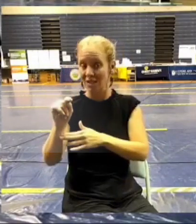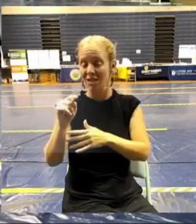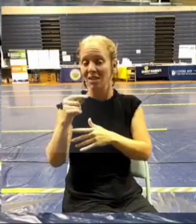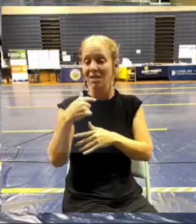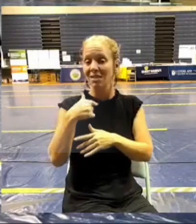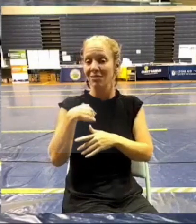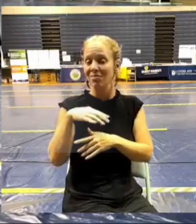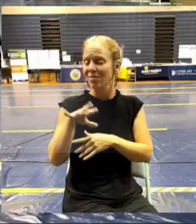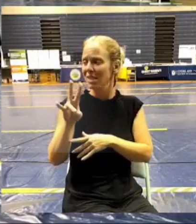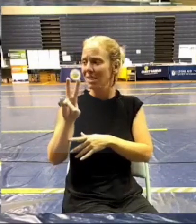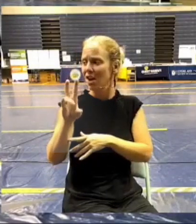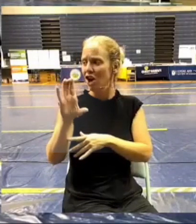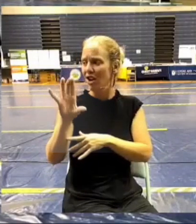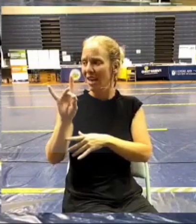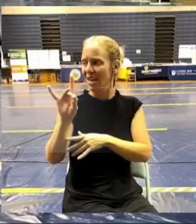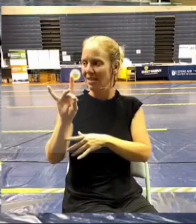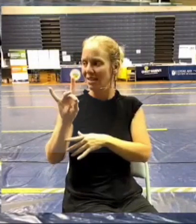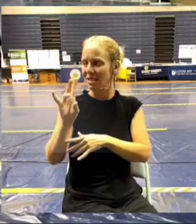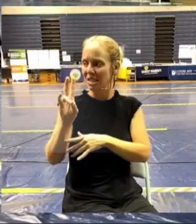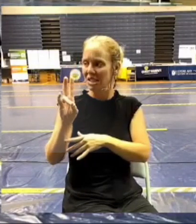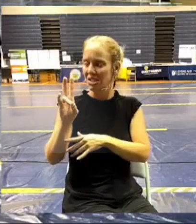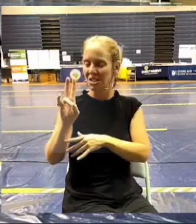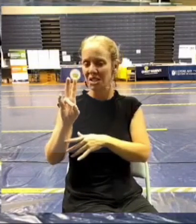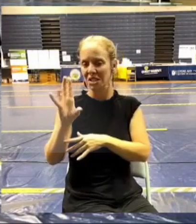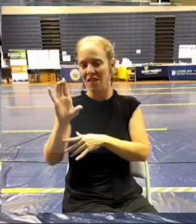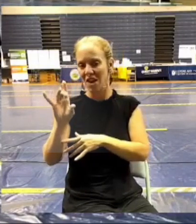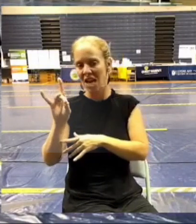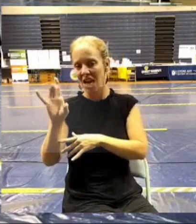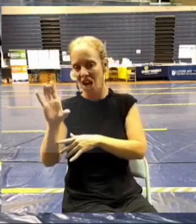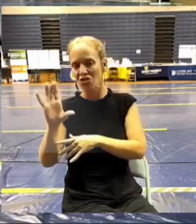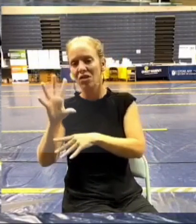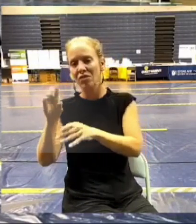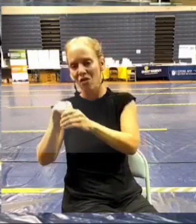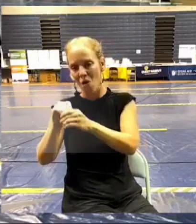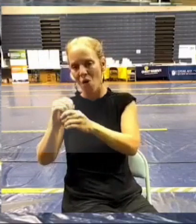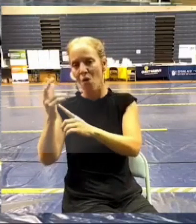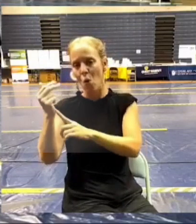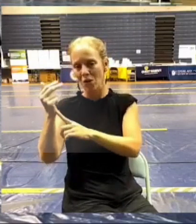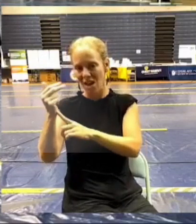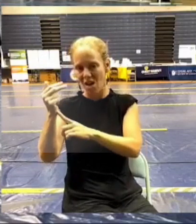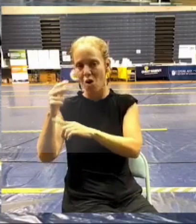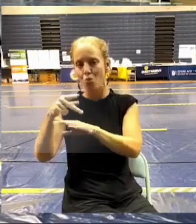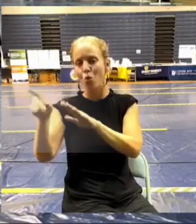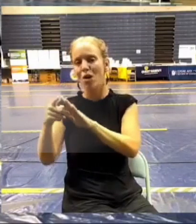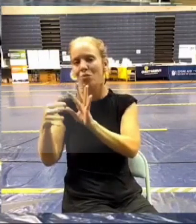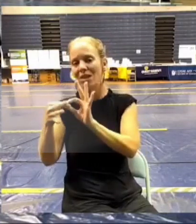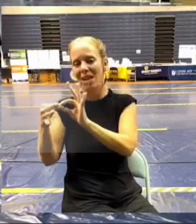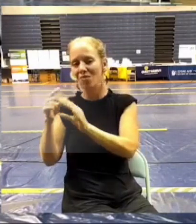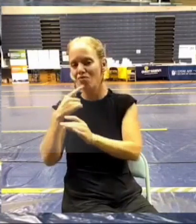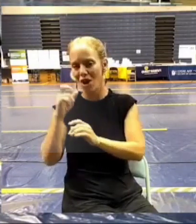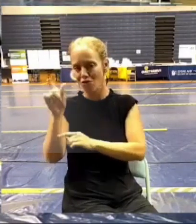or 800 of them are in the hotel program right now underneath Red Cross.